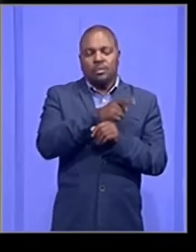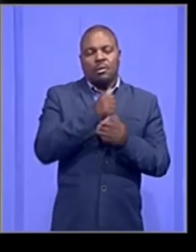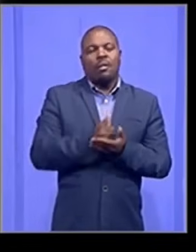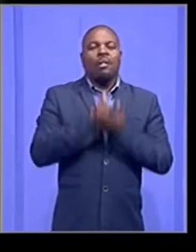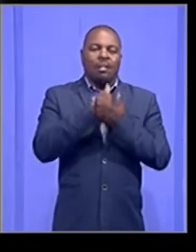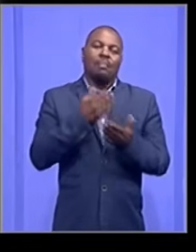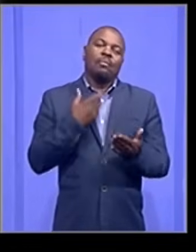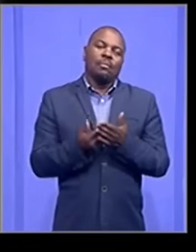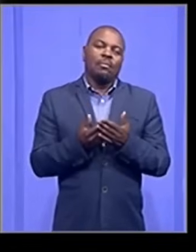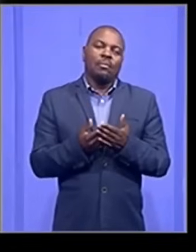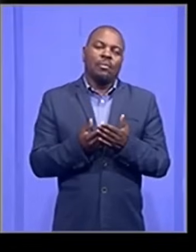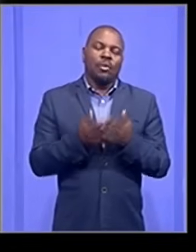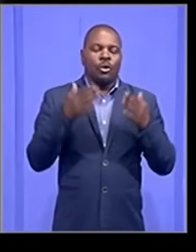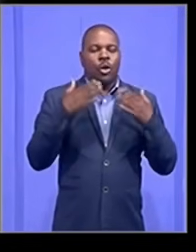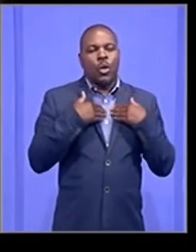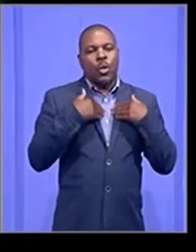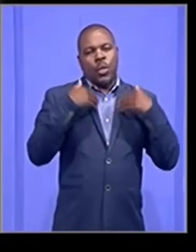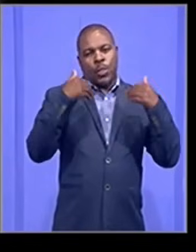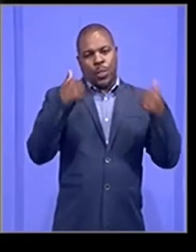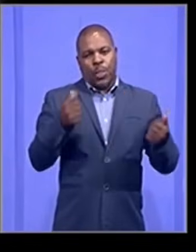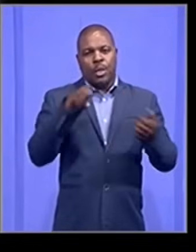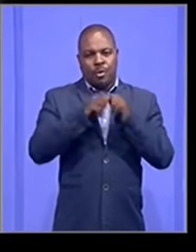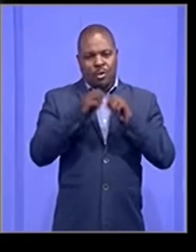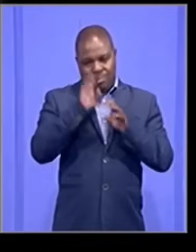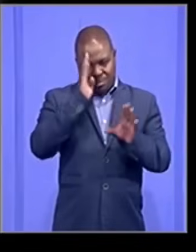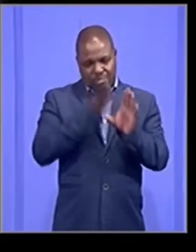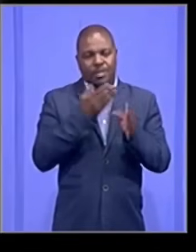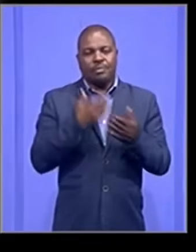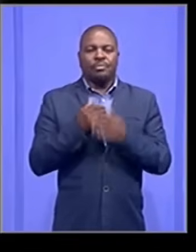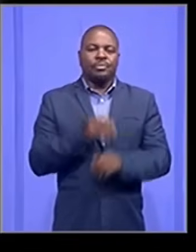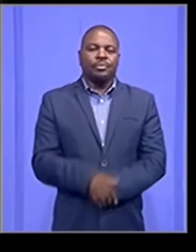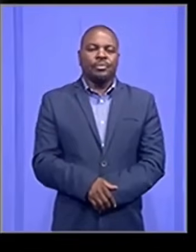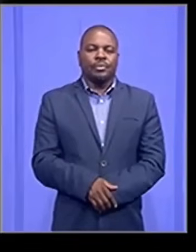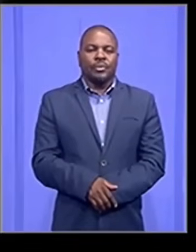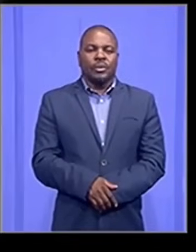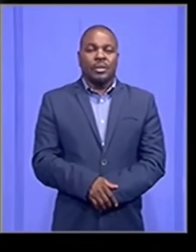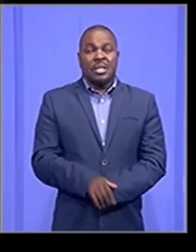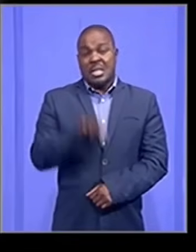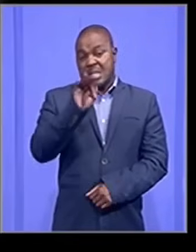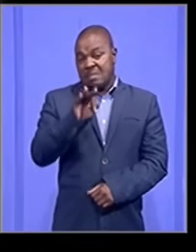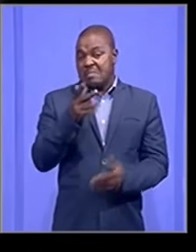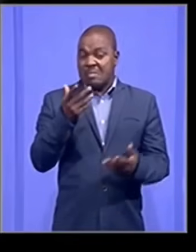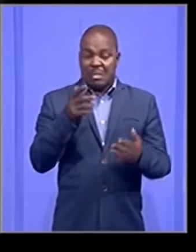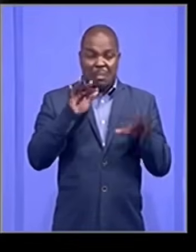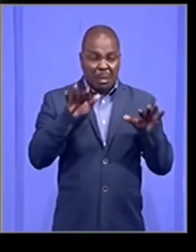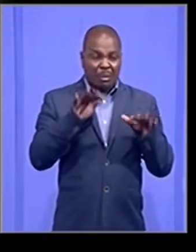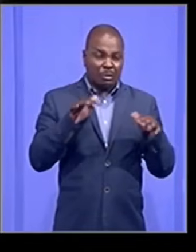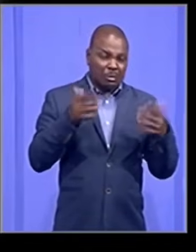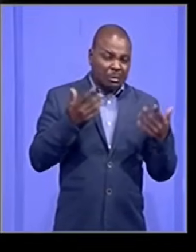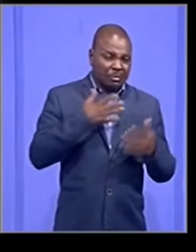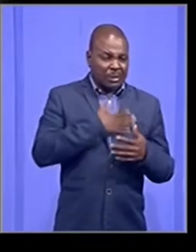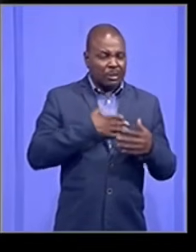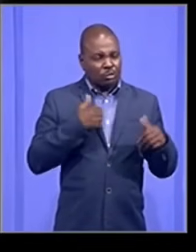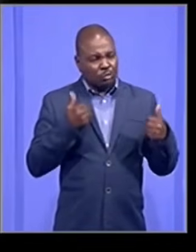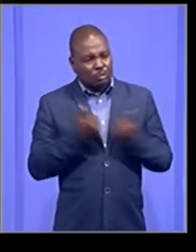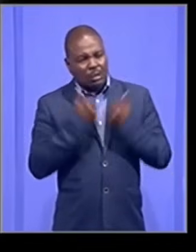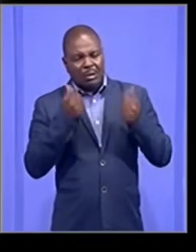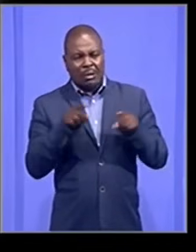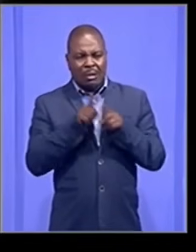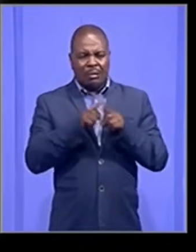di tla kgonang go fodisa mathata a monagano. Ga batho ba itemogela matsapa a seemo